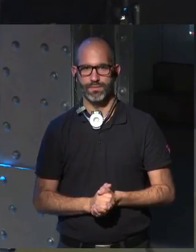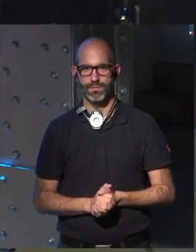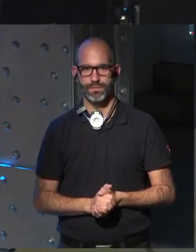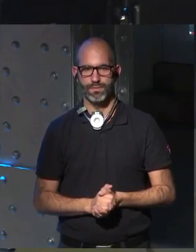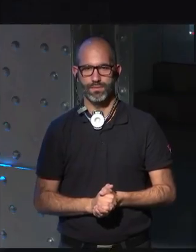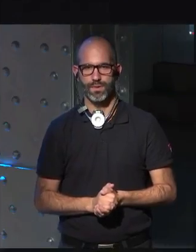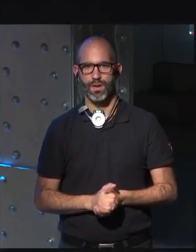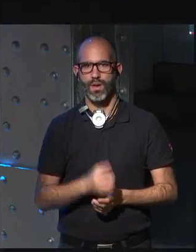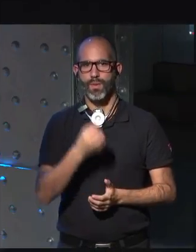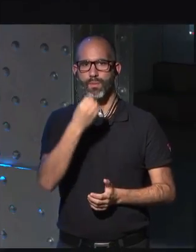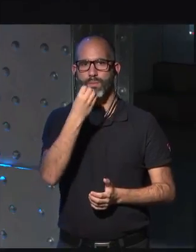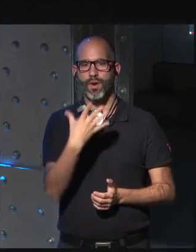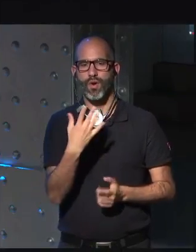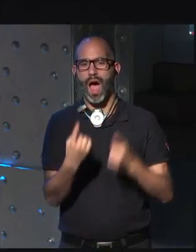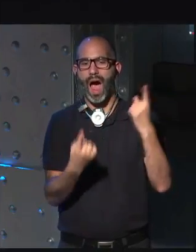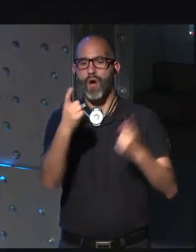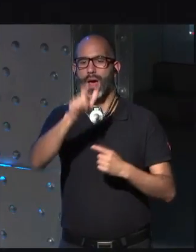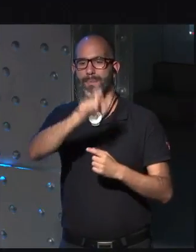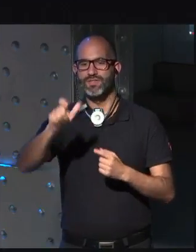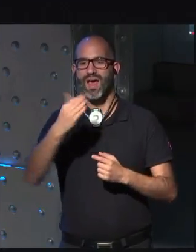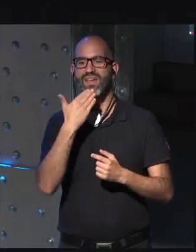Rage, I should say. No,